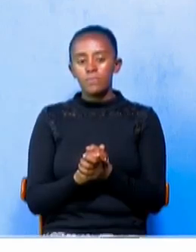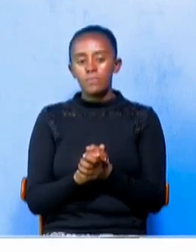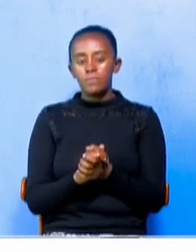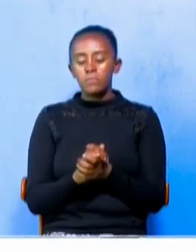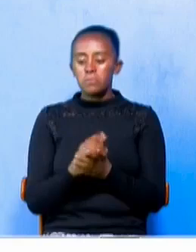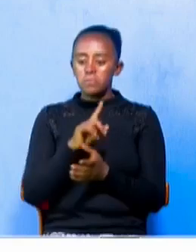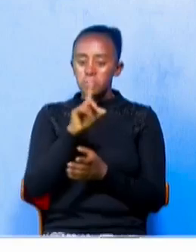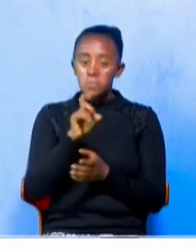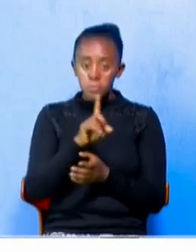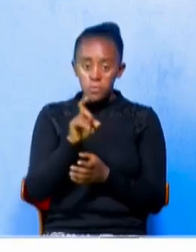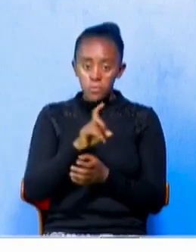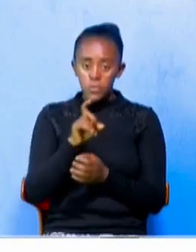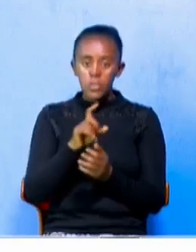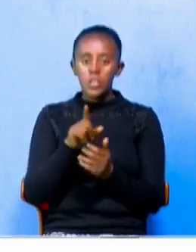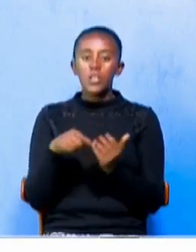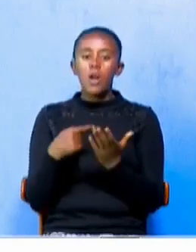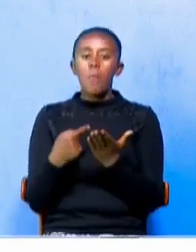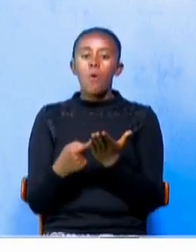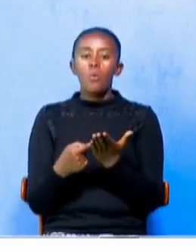about